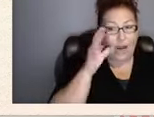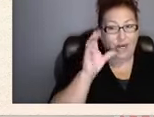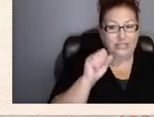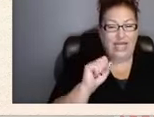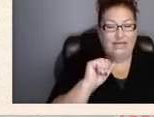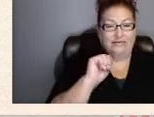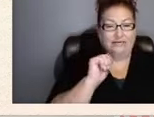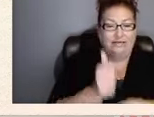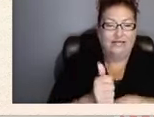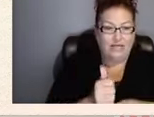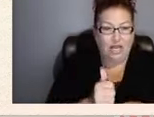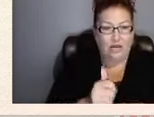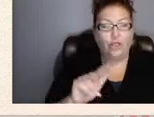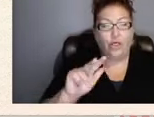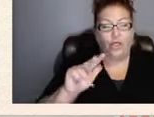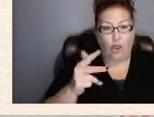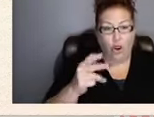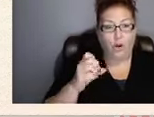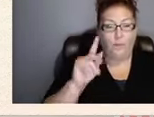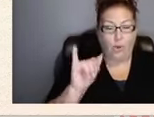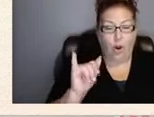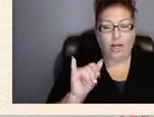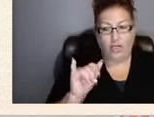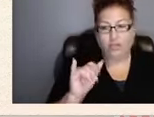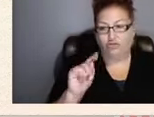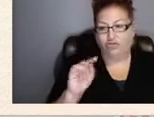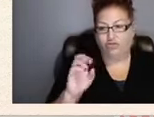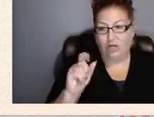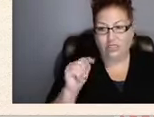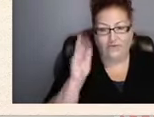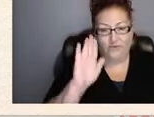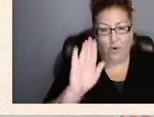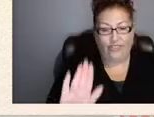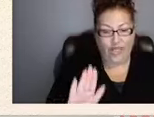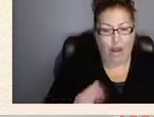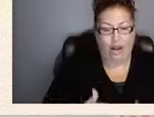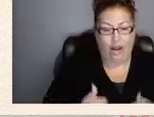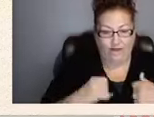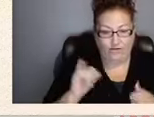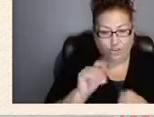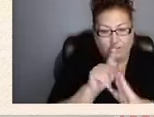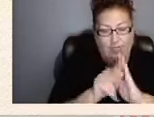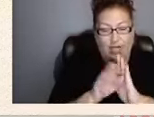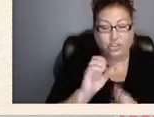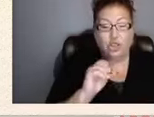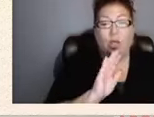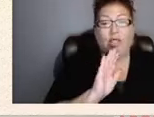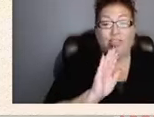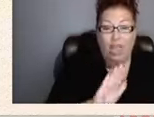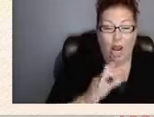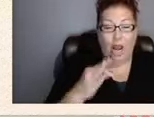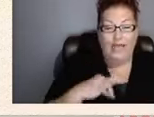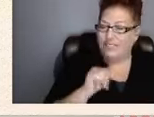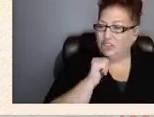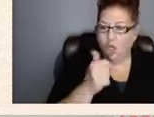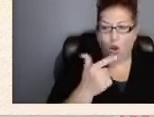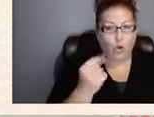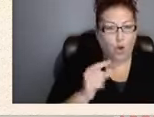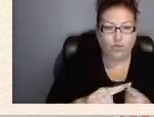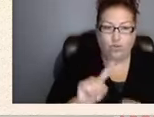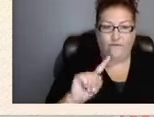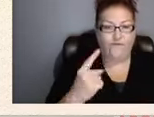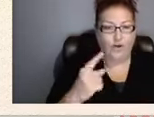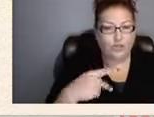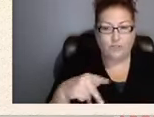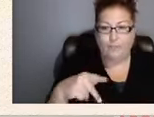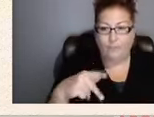party trust for their life insurance policy so that their assets don't go into a first party payback trust, they go